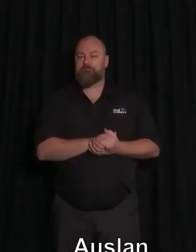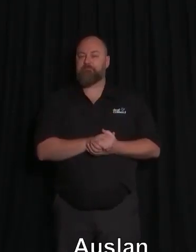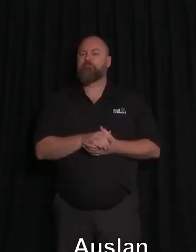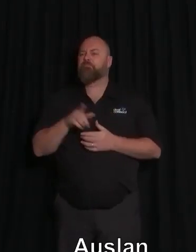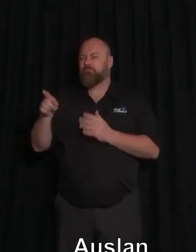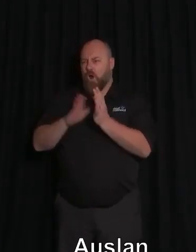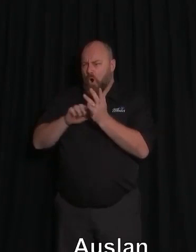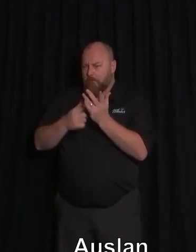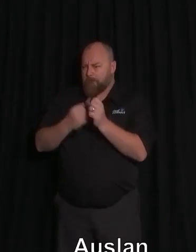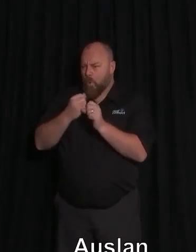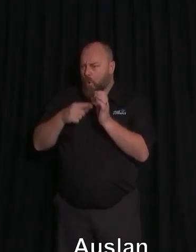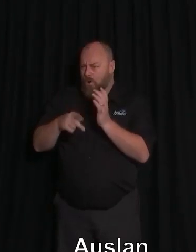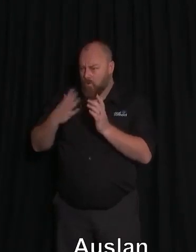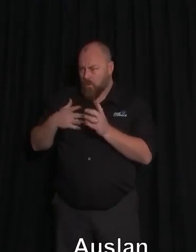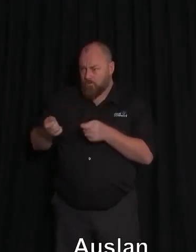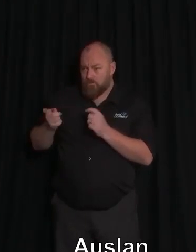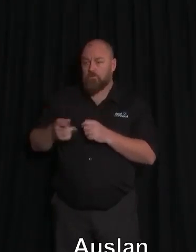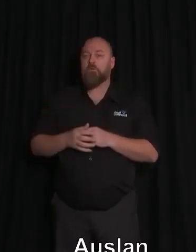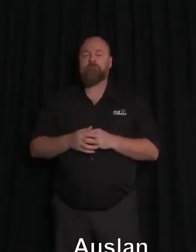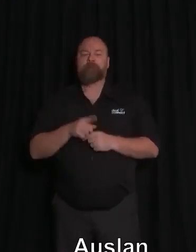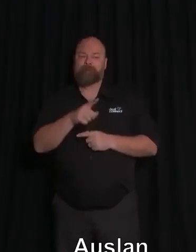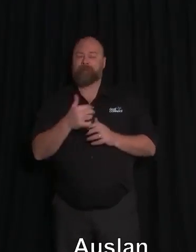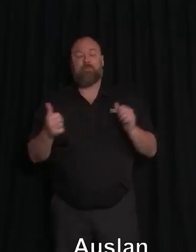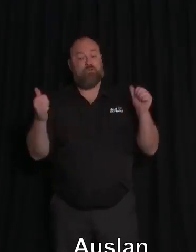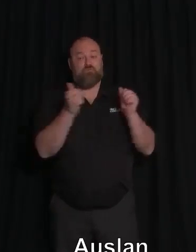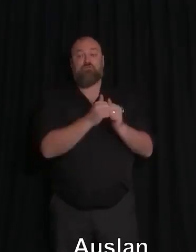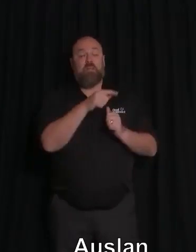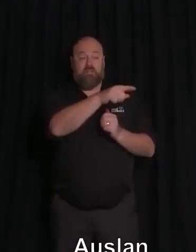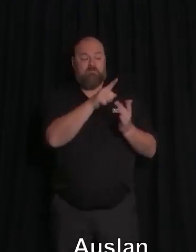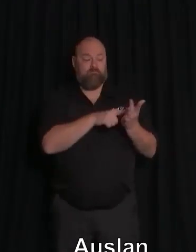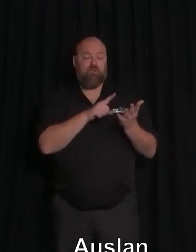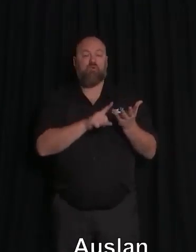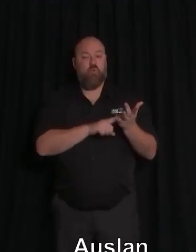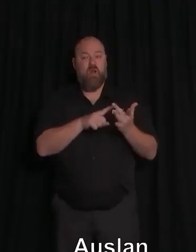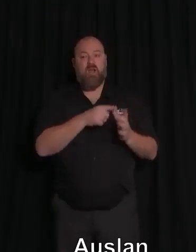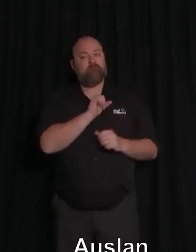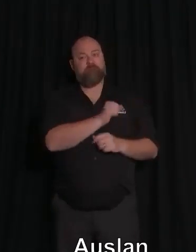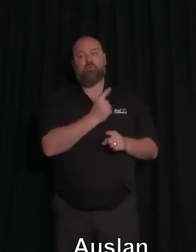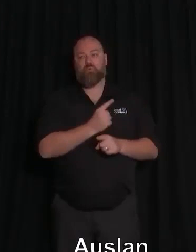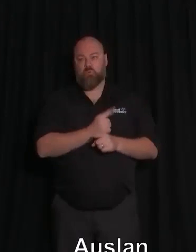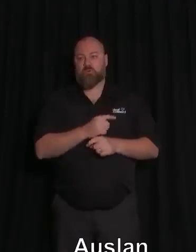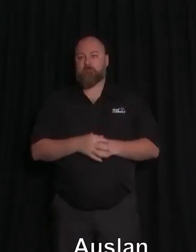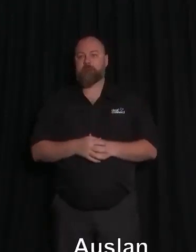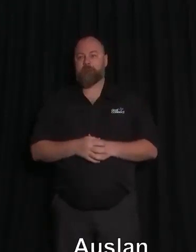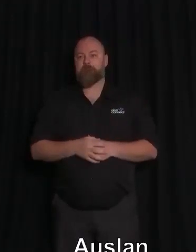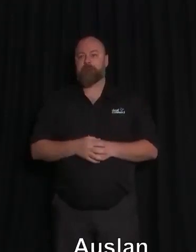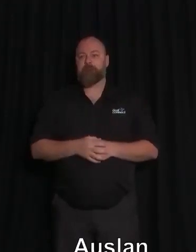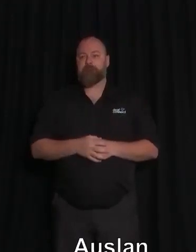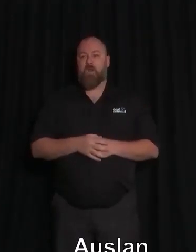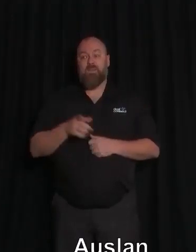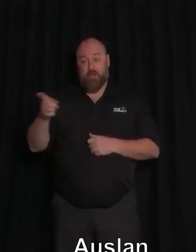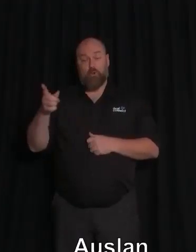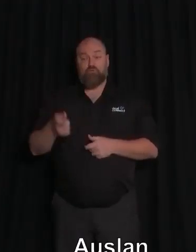Julia, I completely agree with Julia's comments. So, and I think you raised some really important